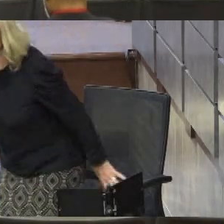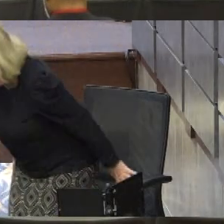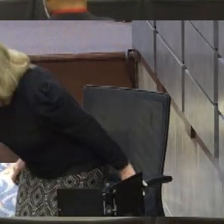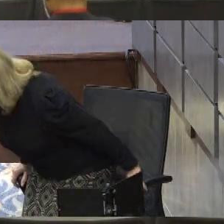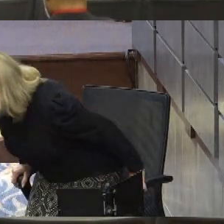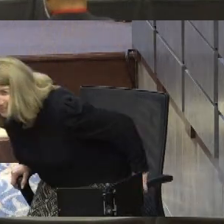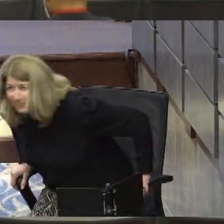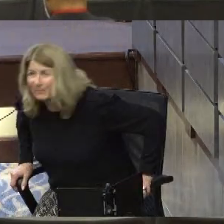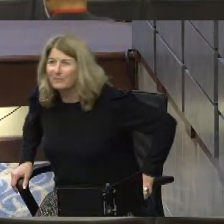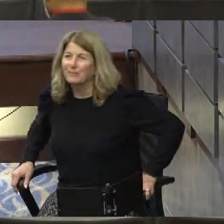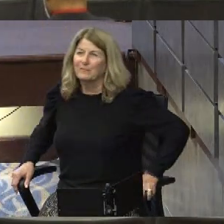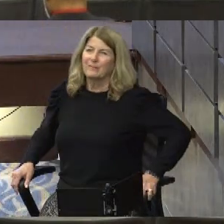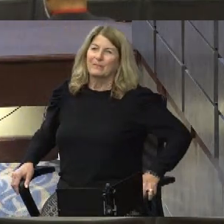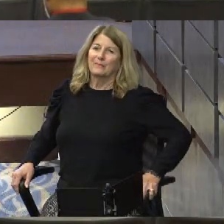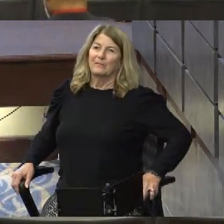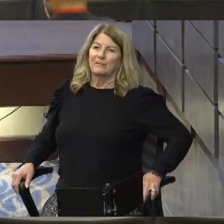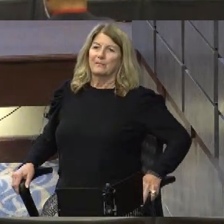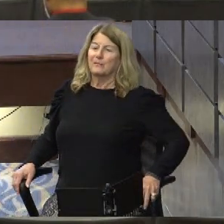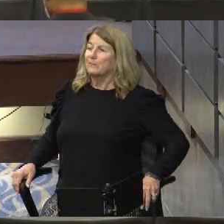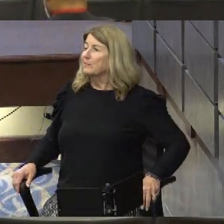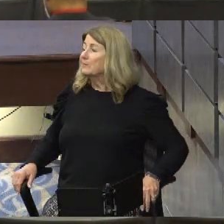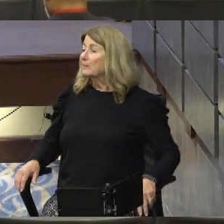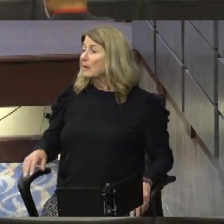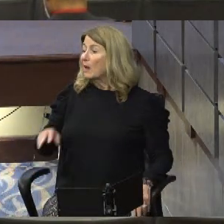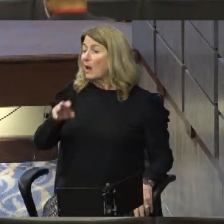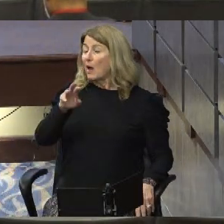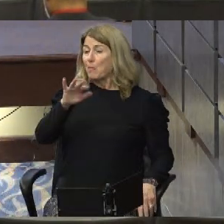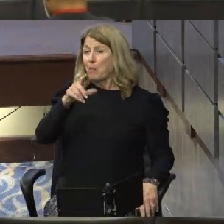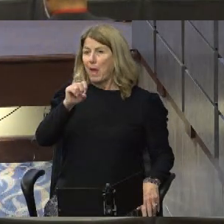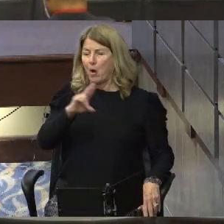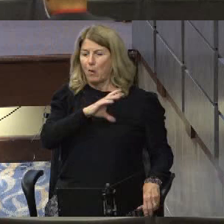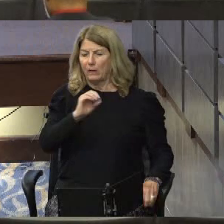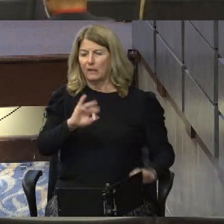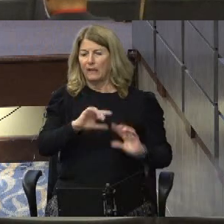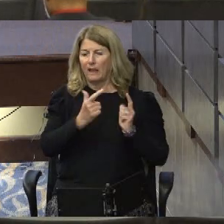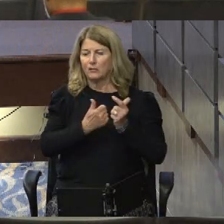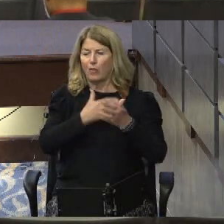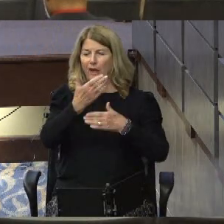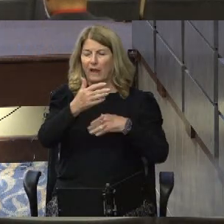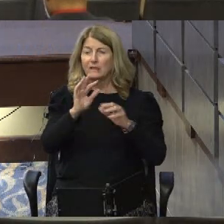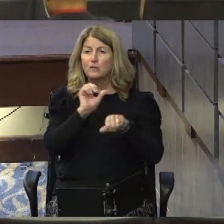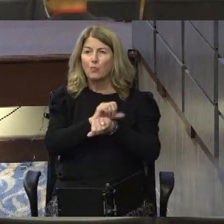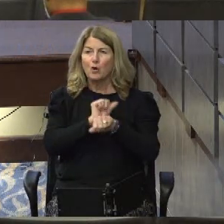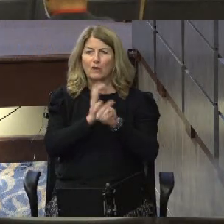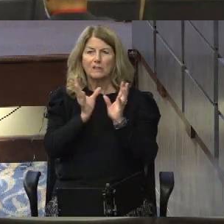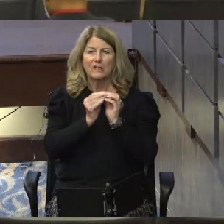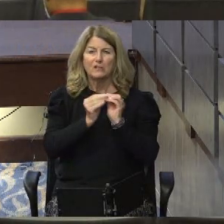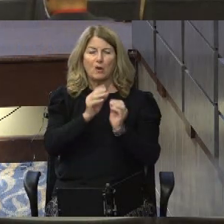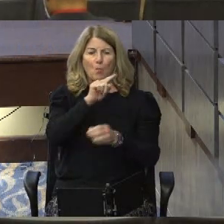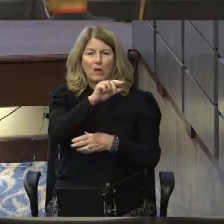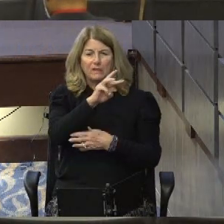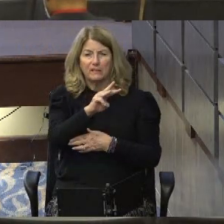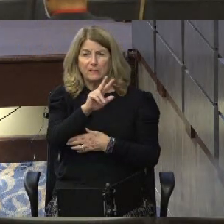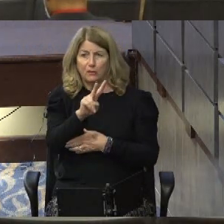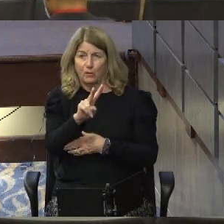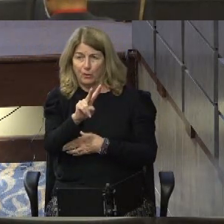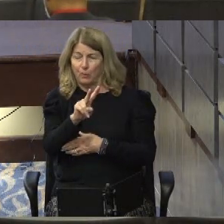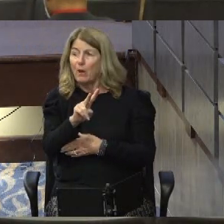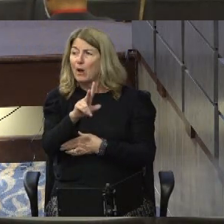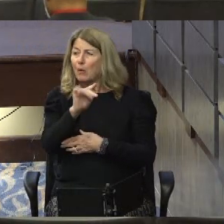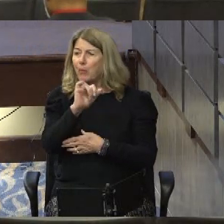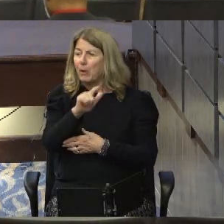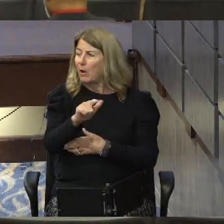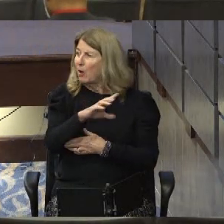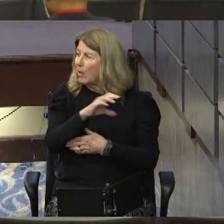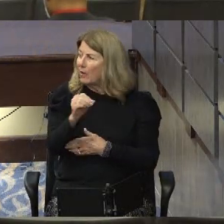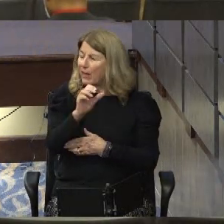Nice. I mean, All right, Mayor and Council, our next work session is number 162, which I'll invite Paul Kane and the